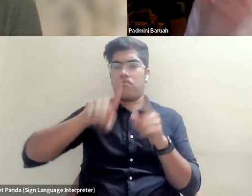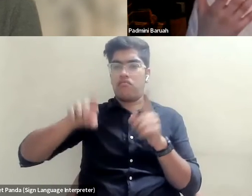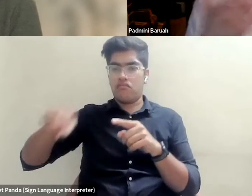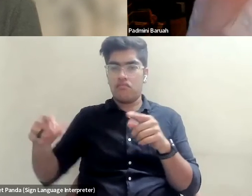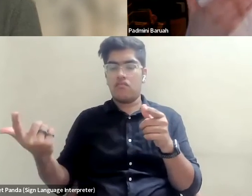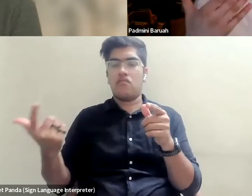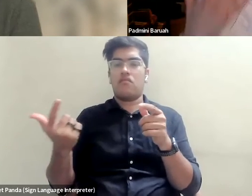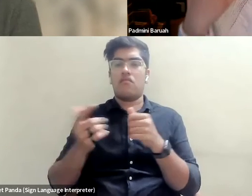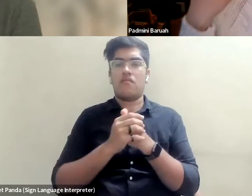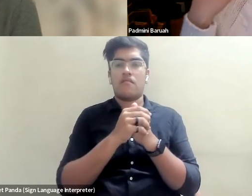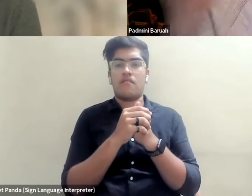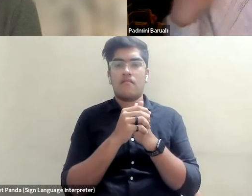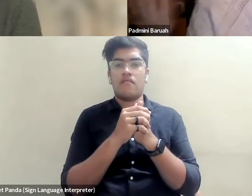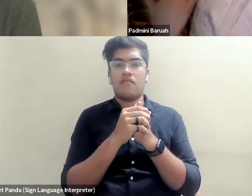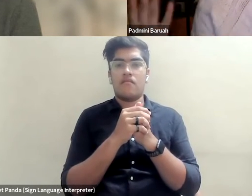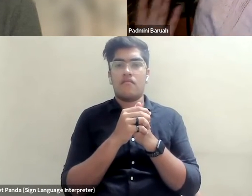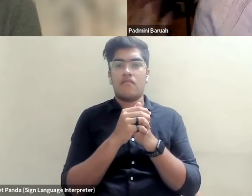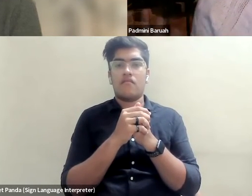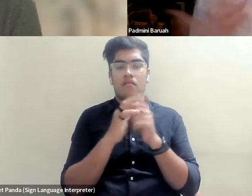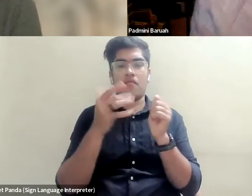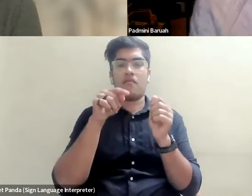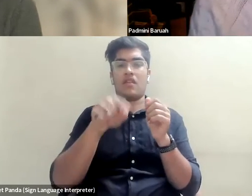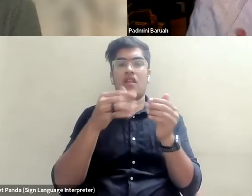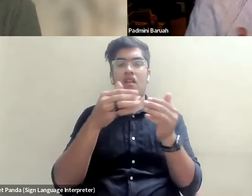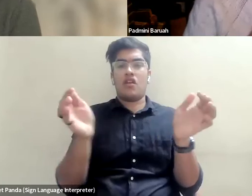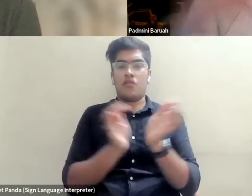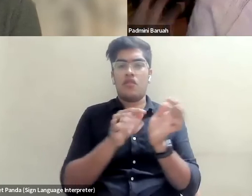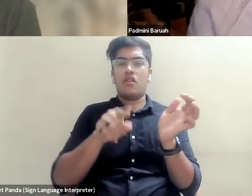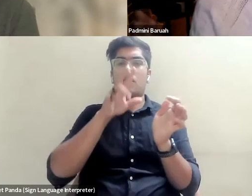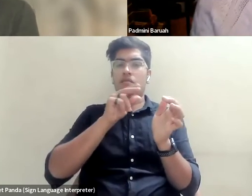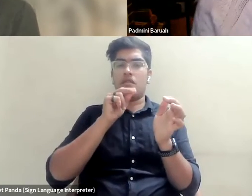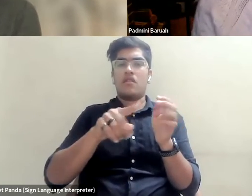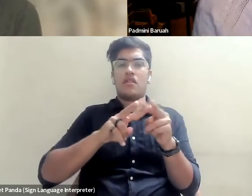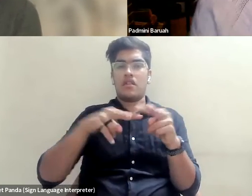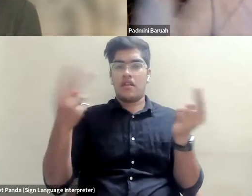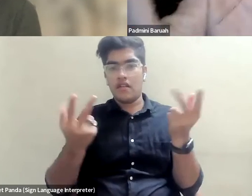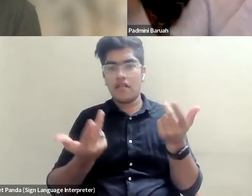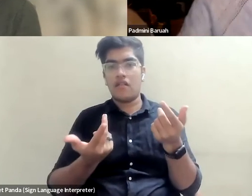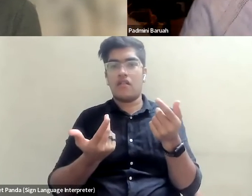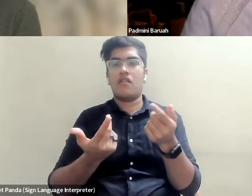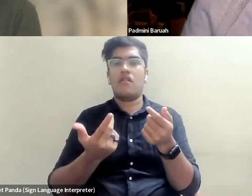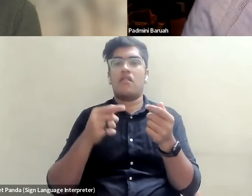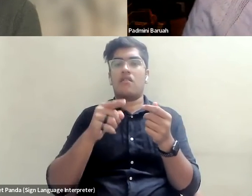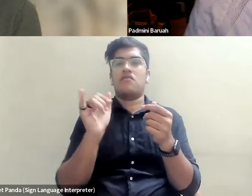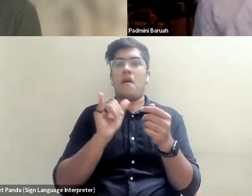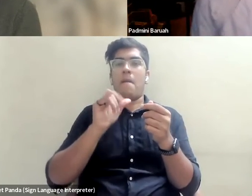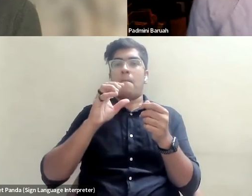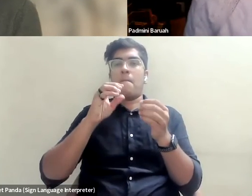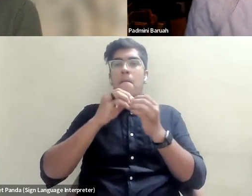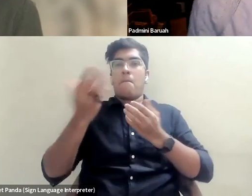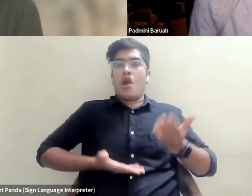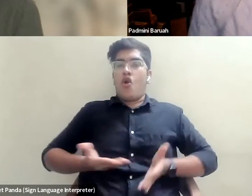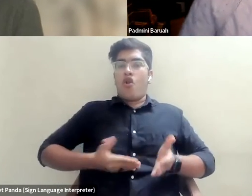patois that this particular community speaks is very different from like sort of posh Calcutta Bengali.